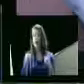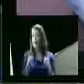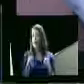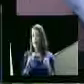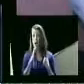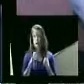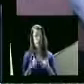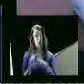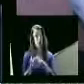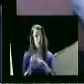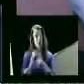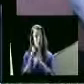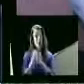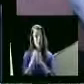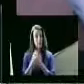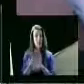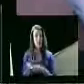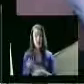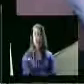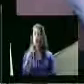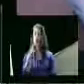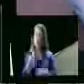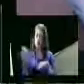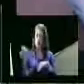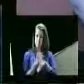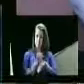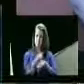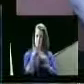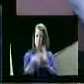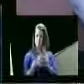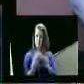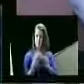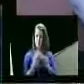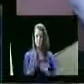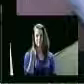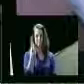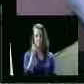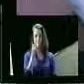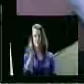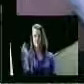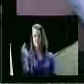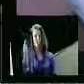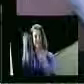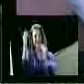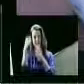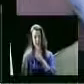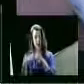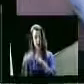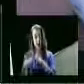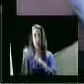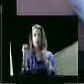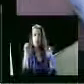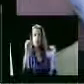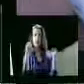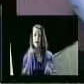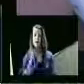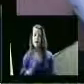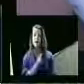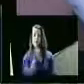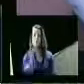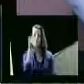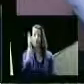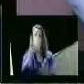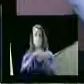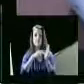her. And when I was told to just make her read more, I realized the problem isn't just with our teachers. None of the staff understands what